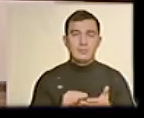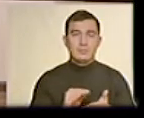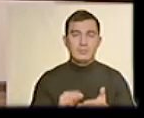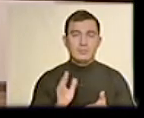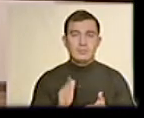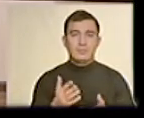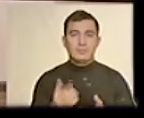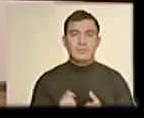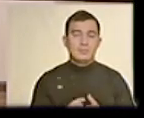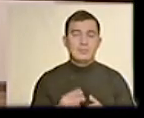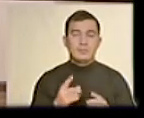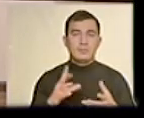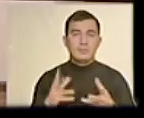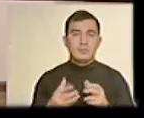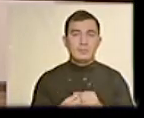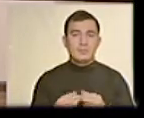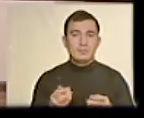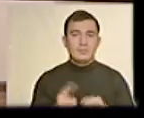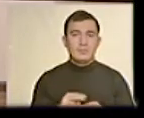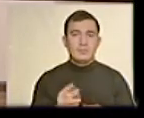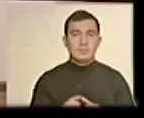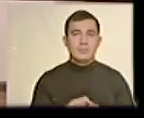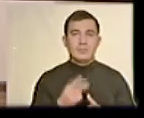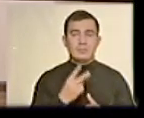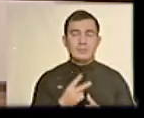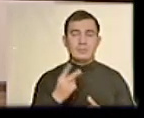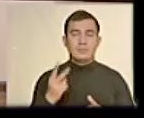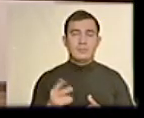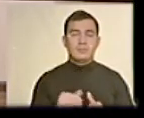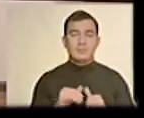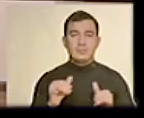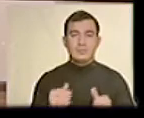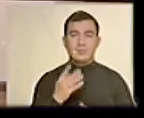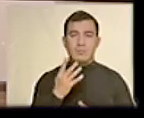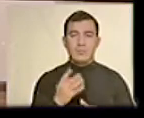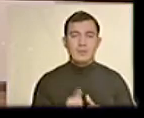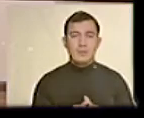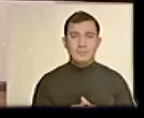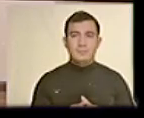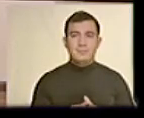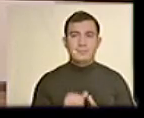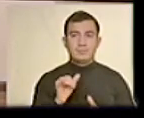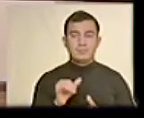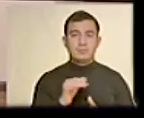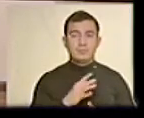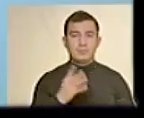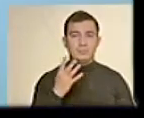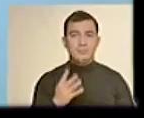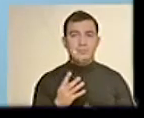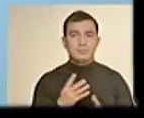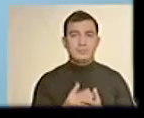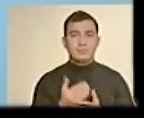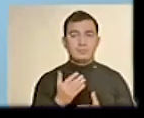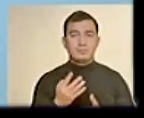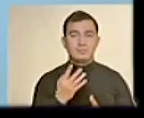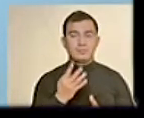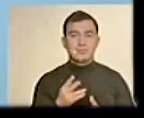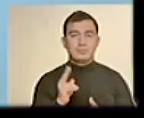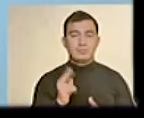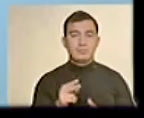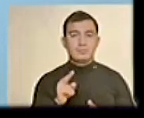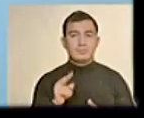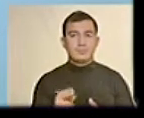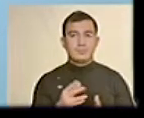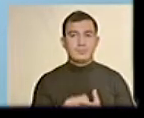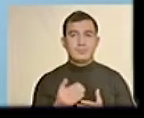endi ixchamlab qo'yishimiz qoldi. 2 ni 2 ga ko'paytirganimizda 4. Demek bu yerda 4 q p hosil bo'ladi. Bu yerda